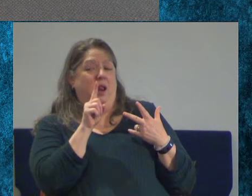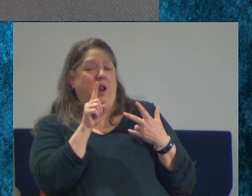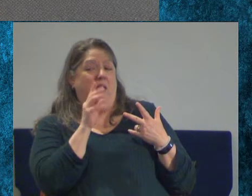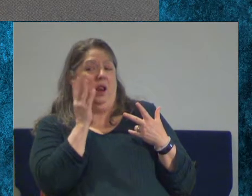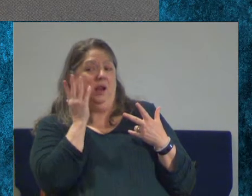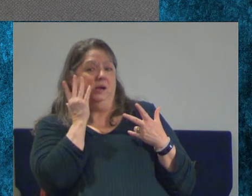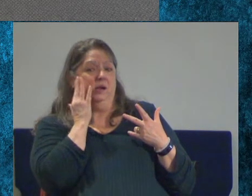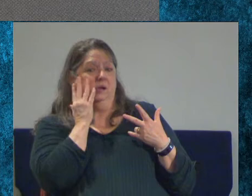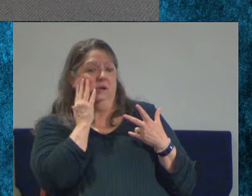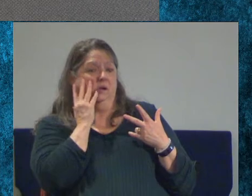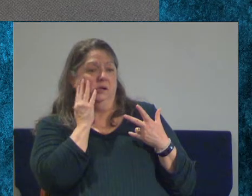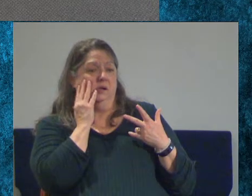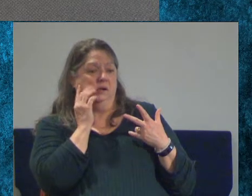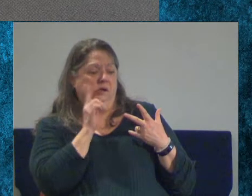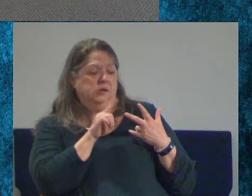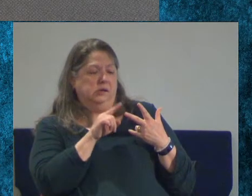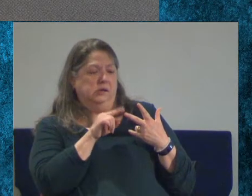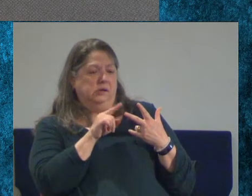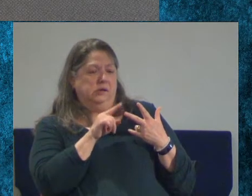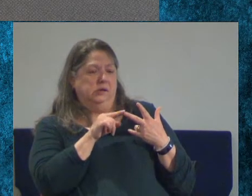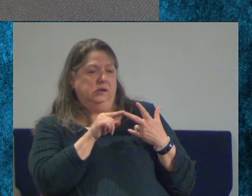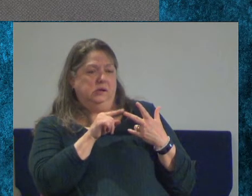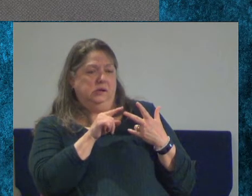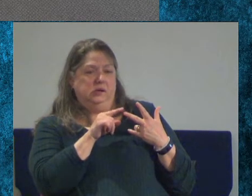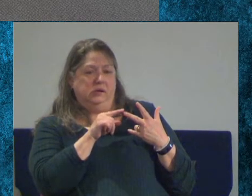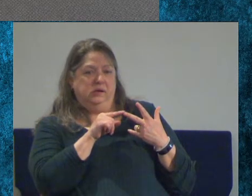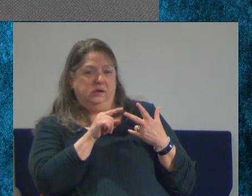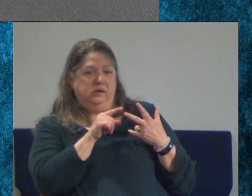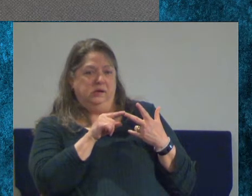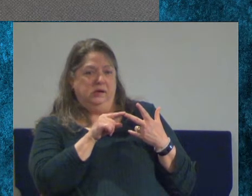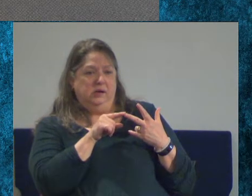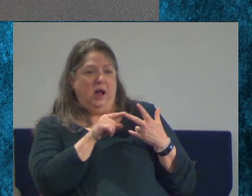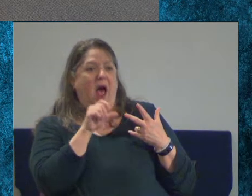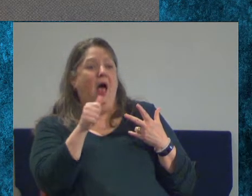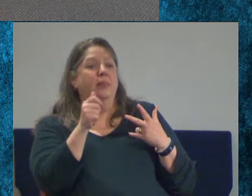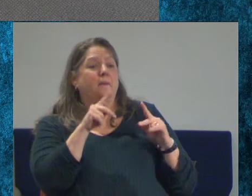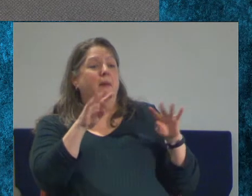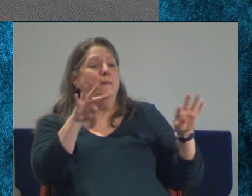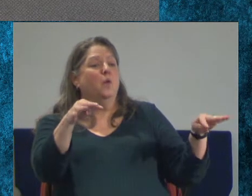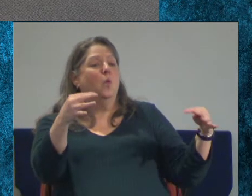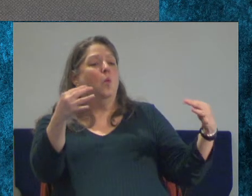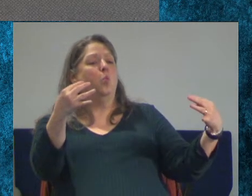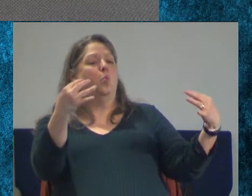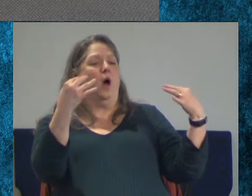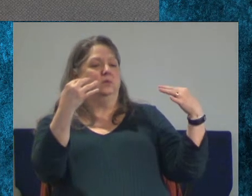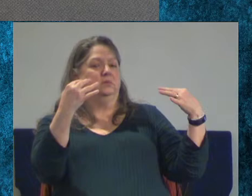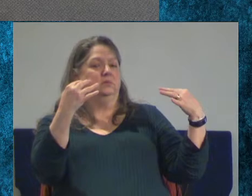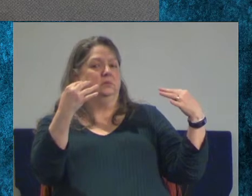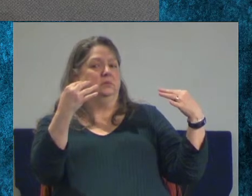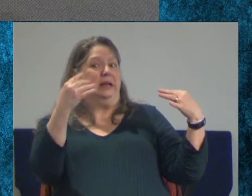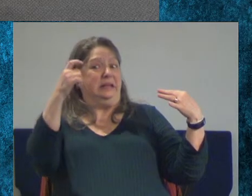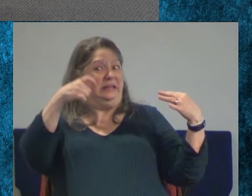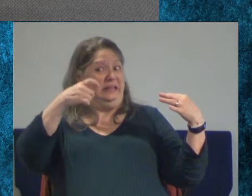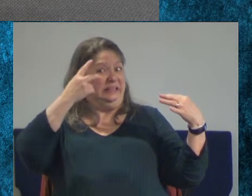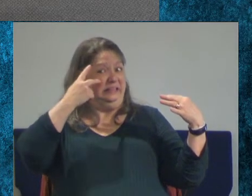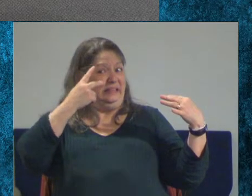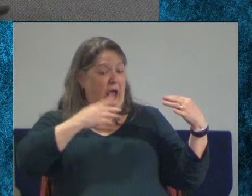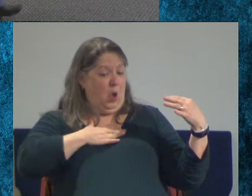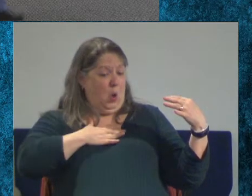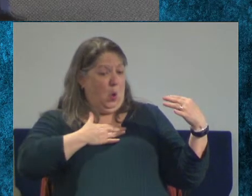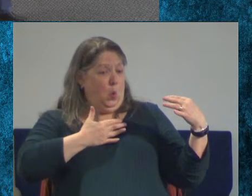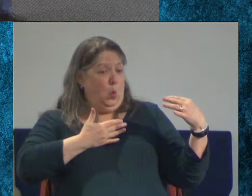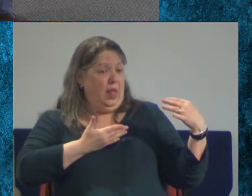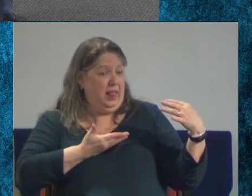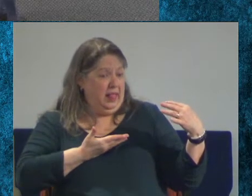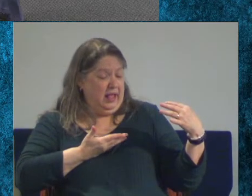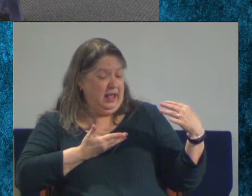That's what the church needs to see. That's what the lost people, that's what people who are searching for answers need to